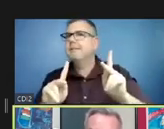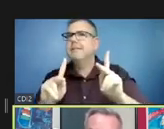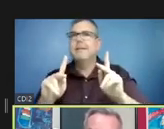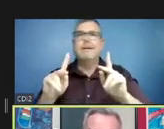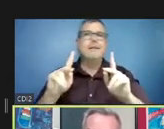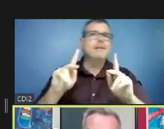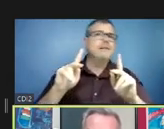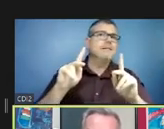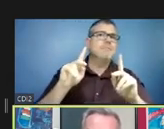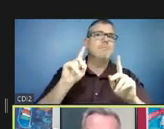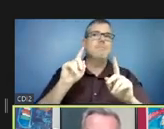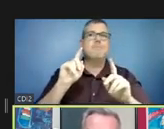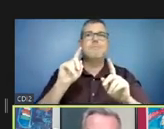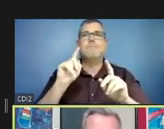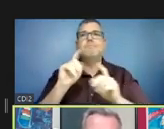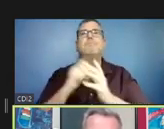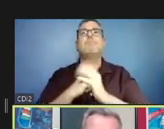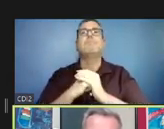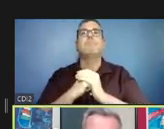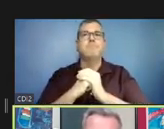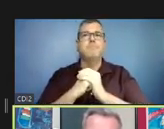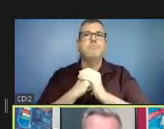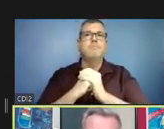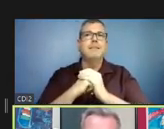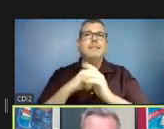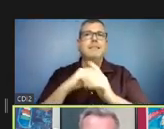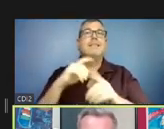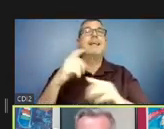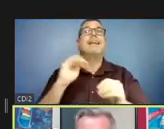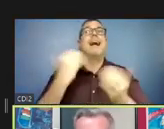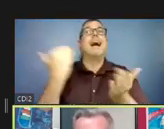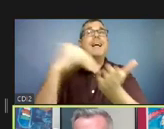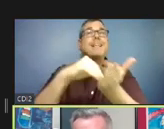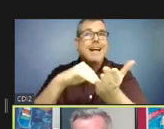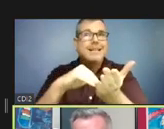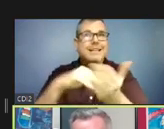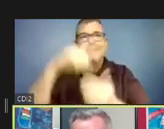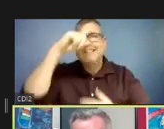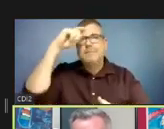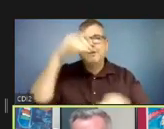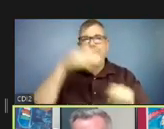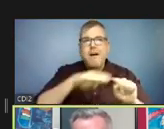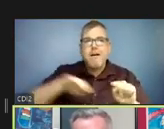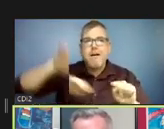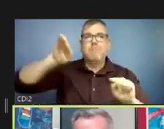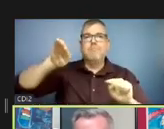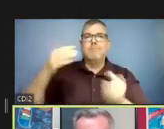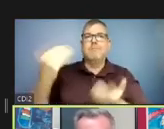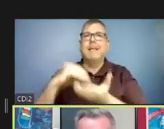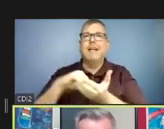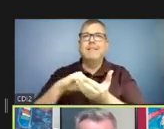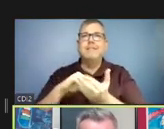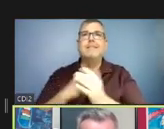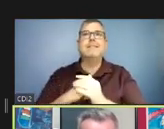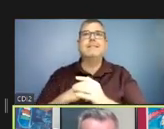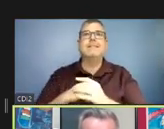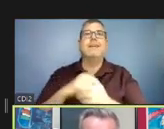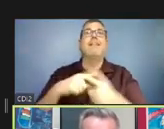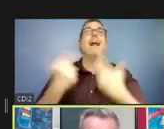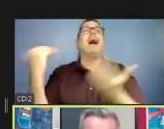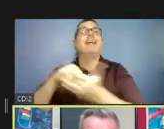summer spike, and we thought that was a bad one, but then here comes the winter spike. So whatever curve we were trying to